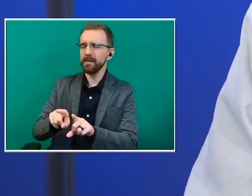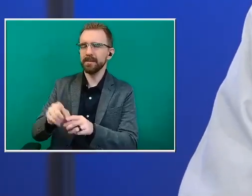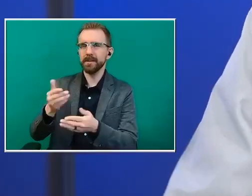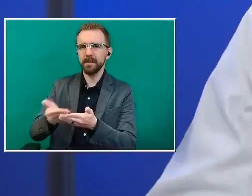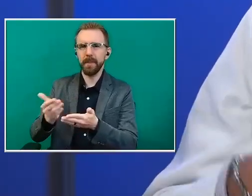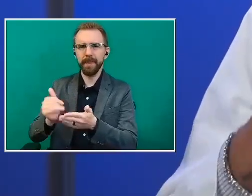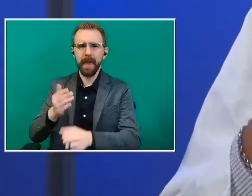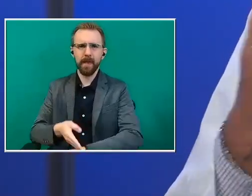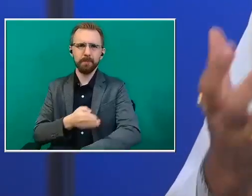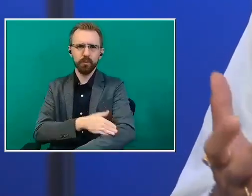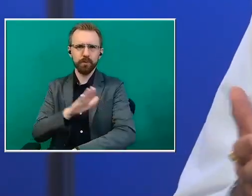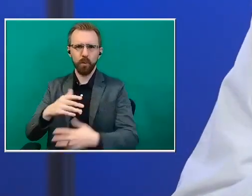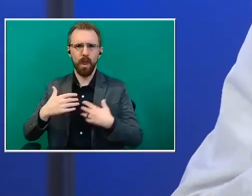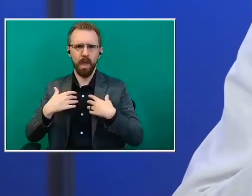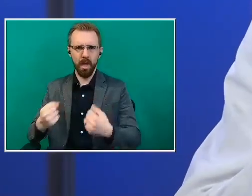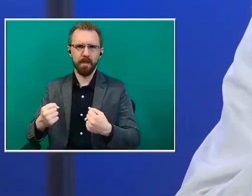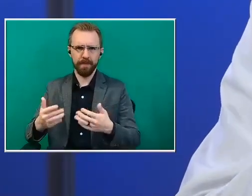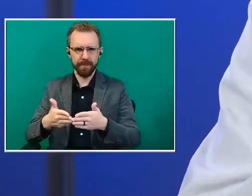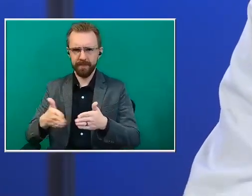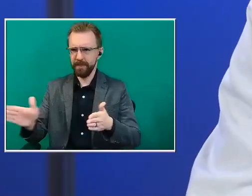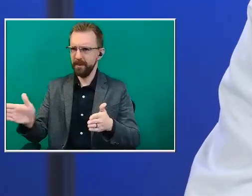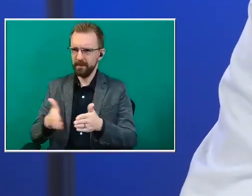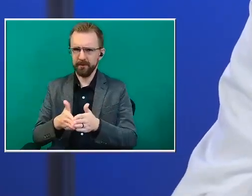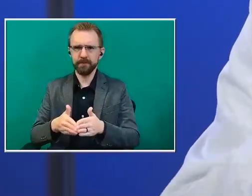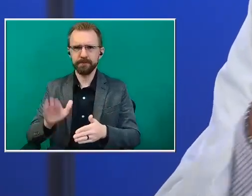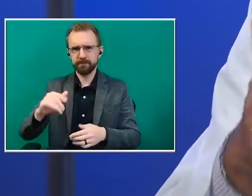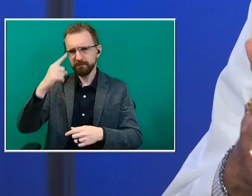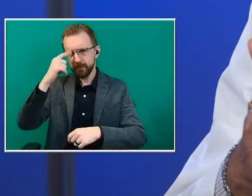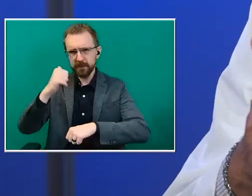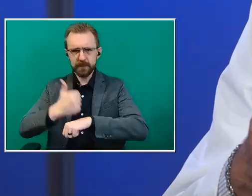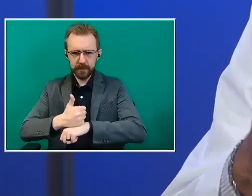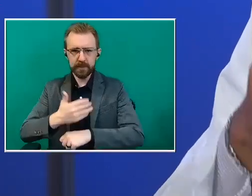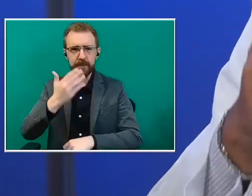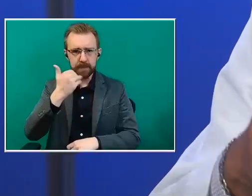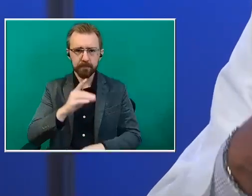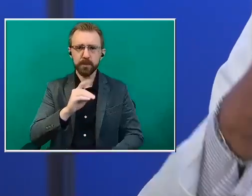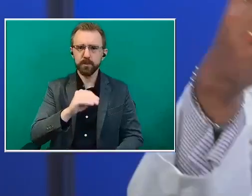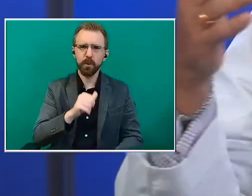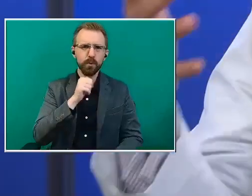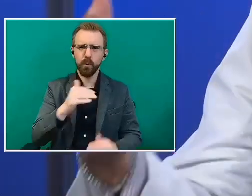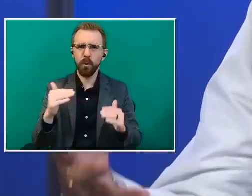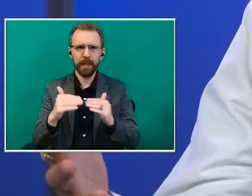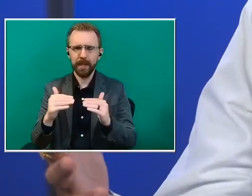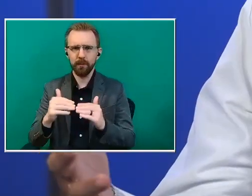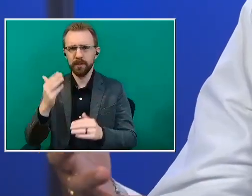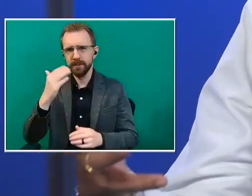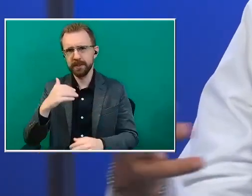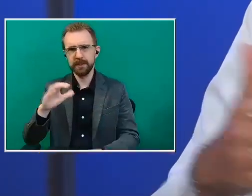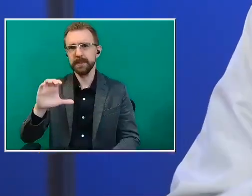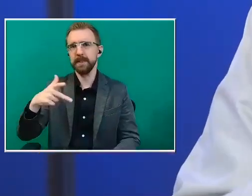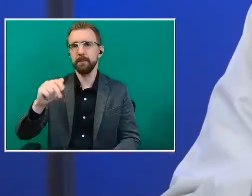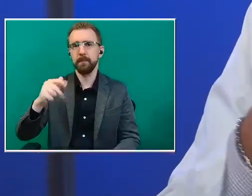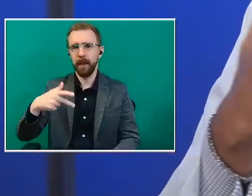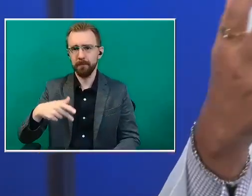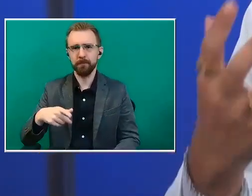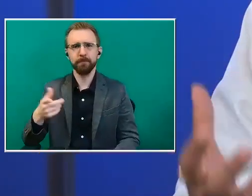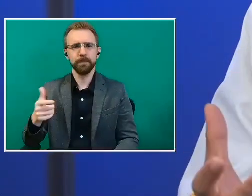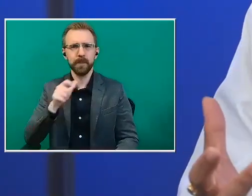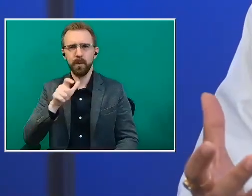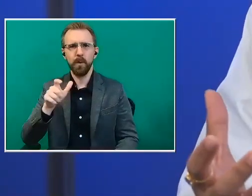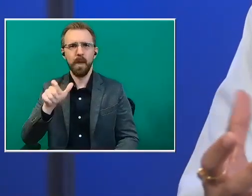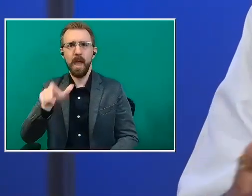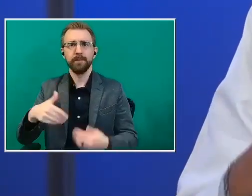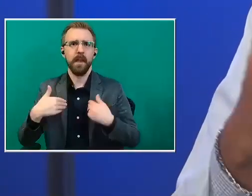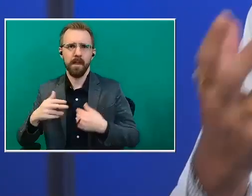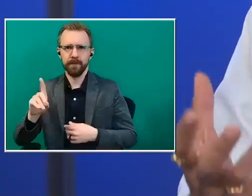span. Go with that mindset. Sleep disorders do not equal to CPAP, and CPAP do not equal to discomfort. Let's talk